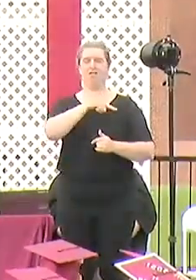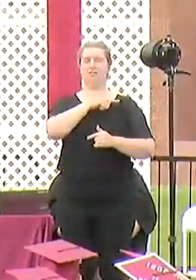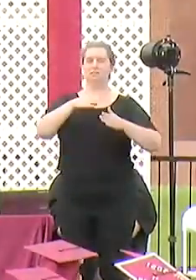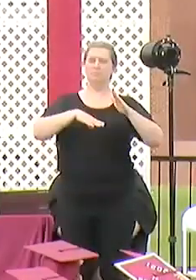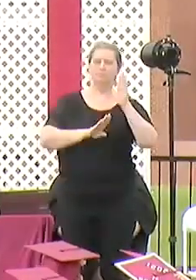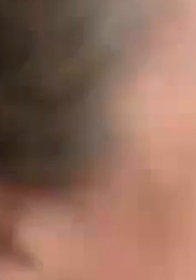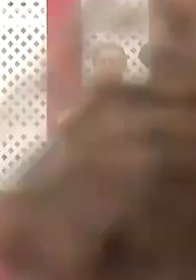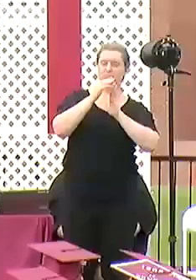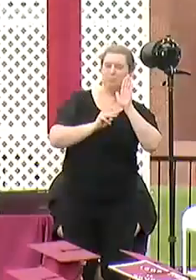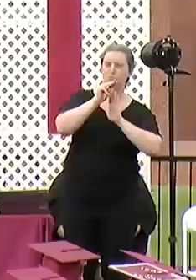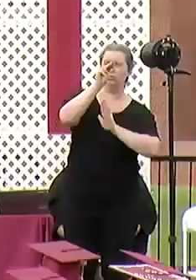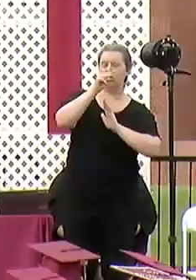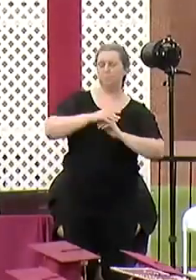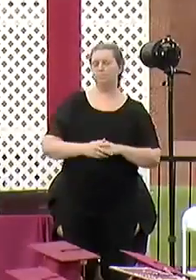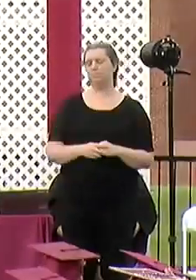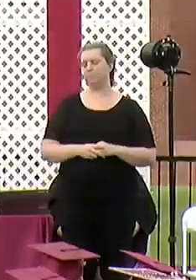high school years.